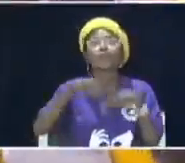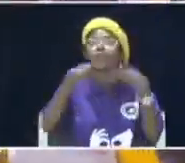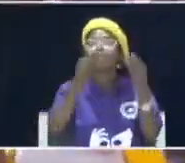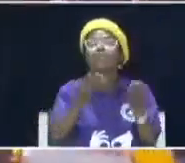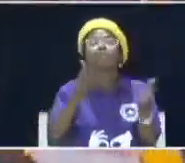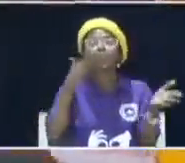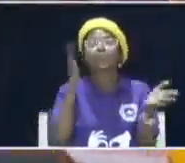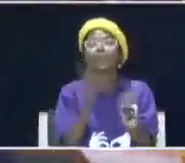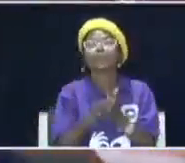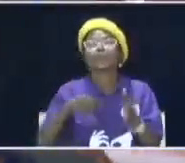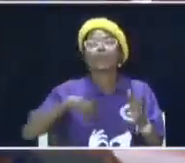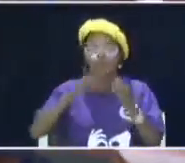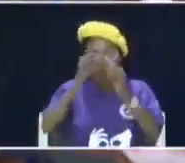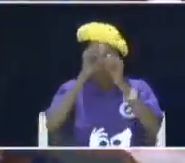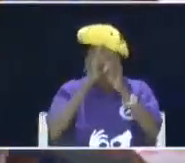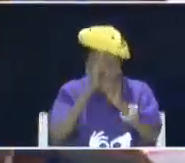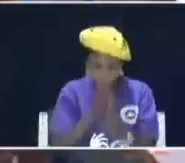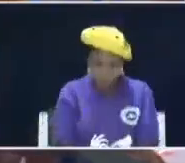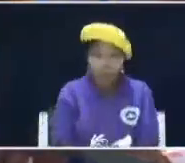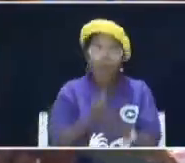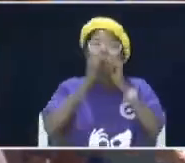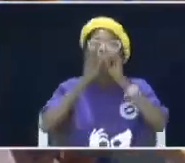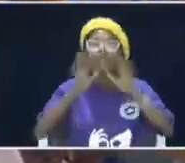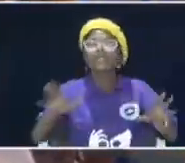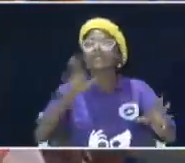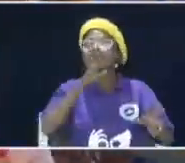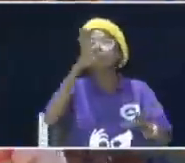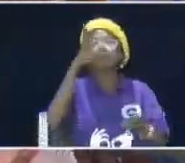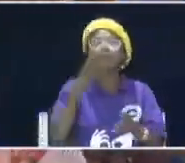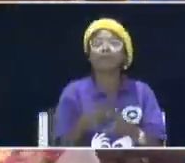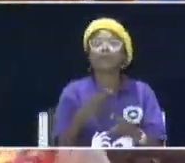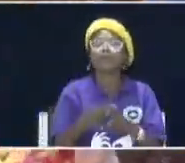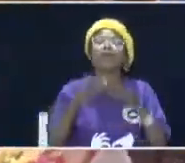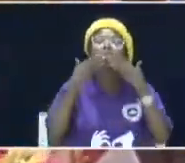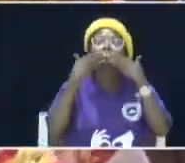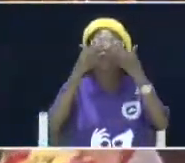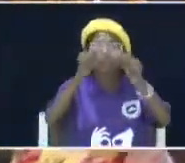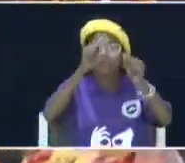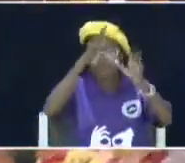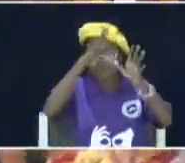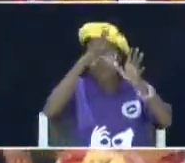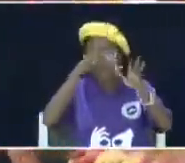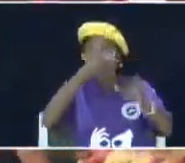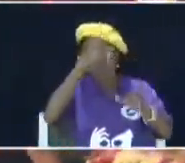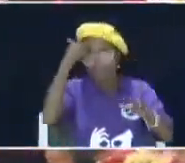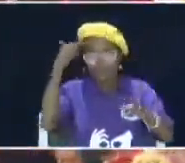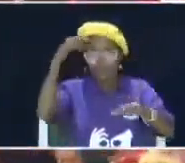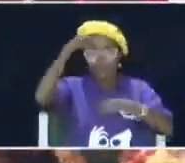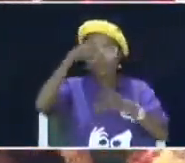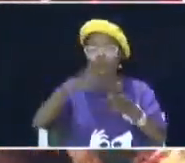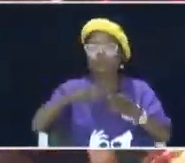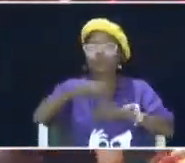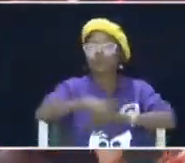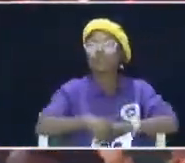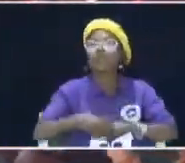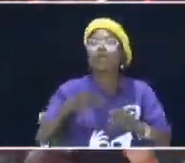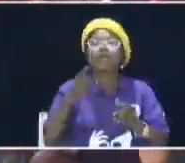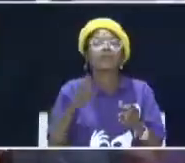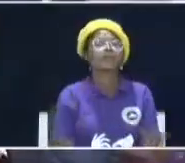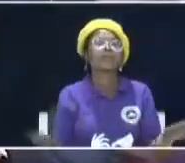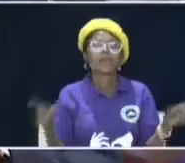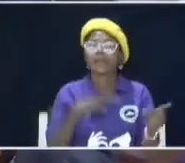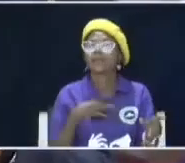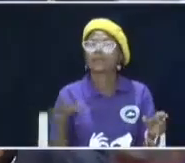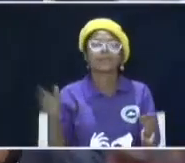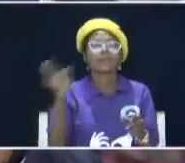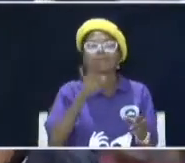praise. We honor you. Blessed be your name. Thank you, Father, because tonight again, like never before, it shall be